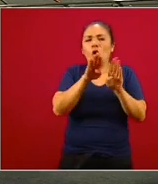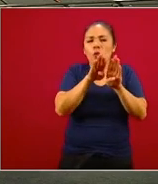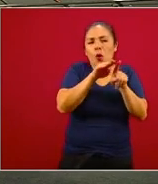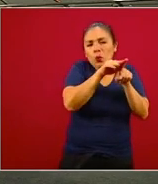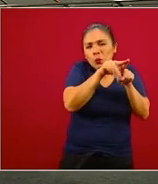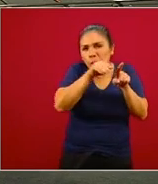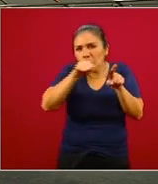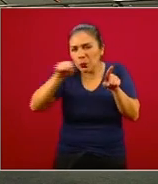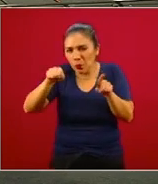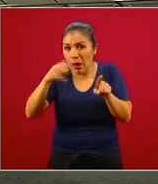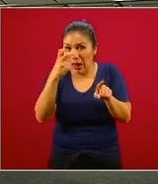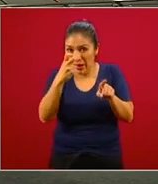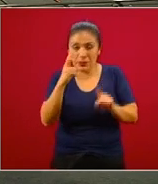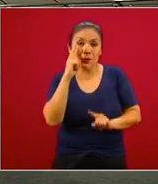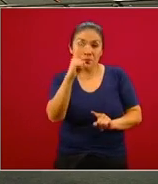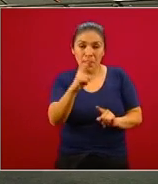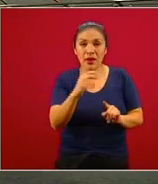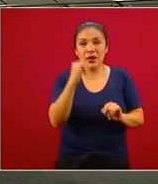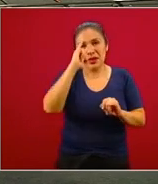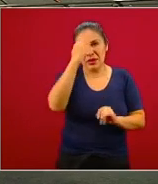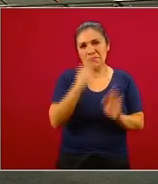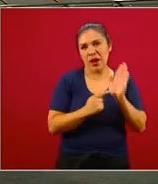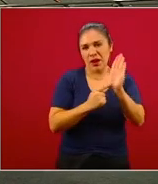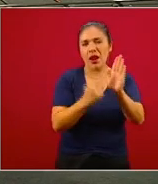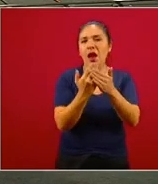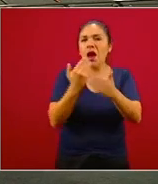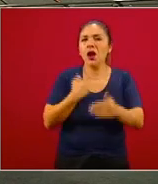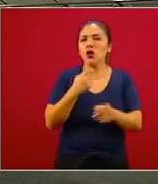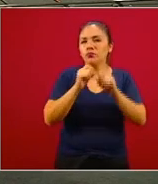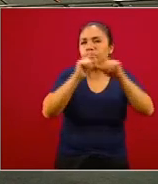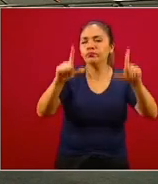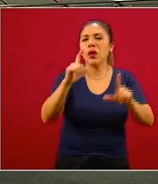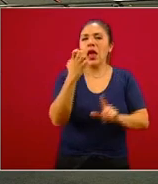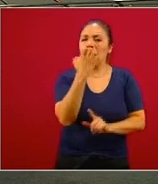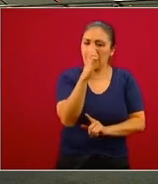misconception regarding the flattening of the curve, and I would like to